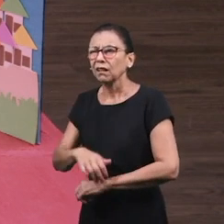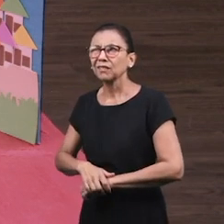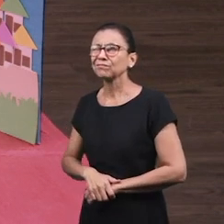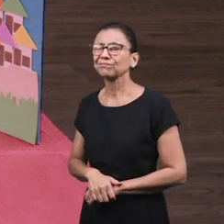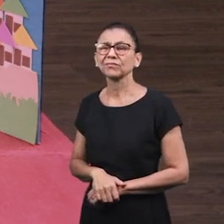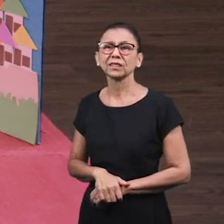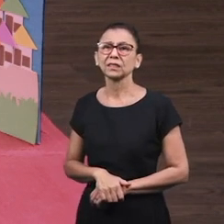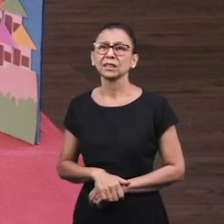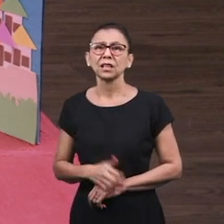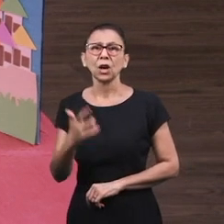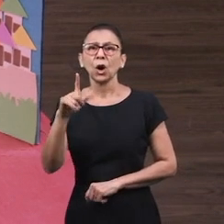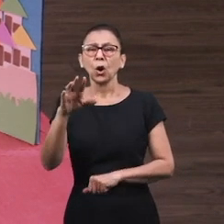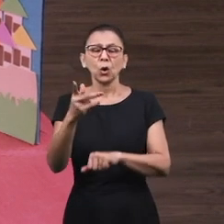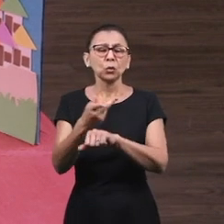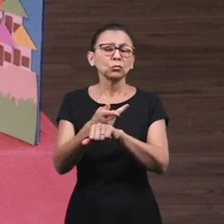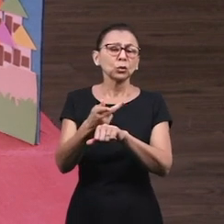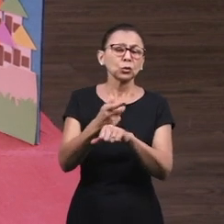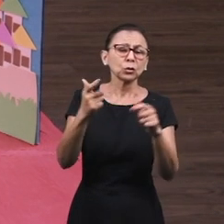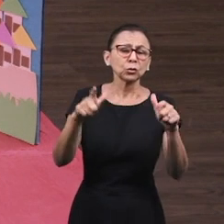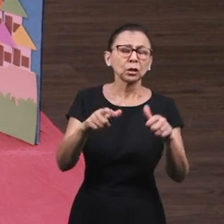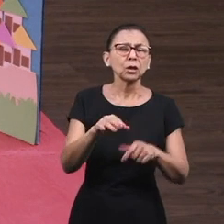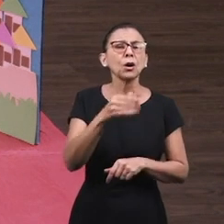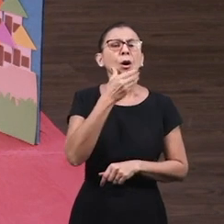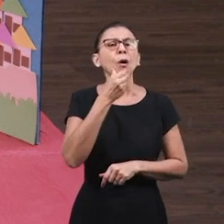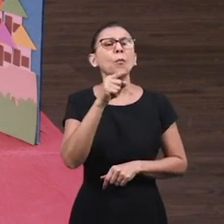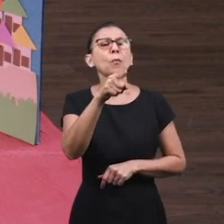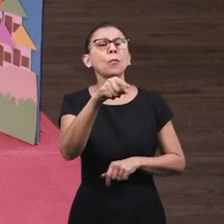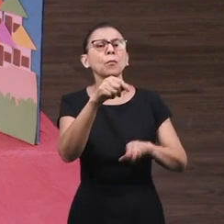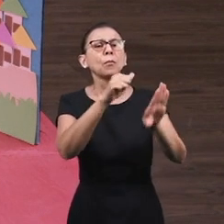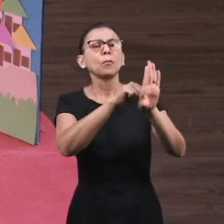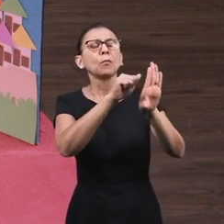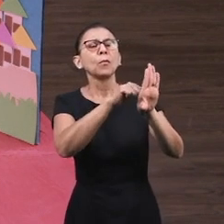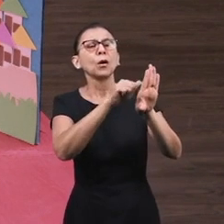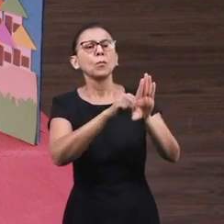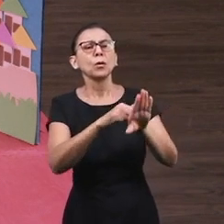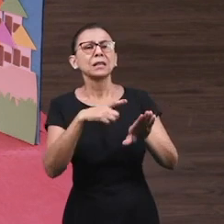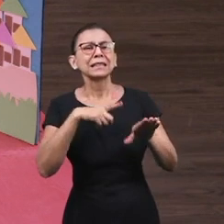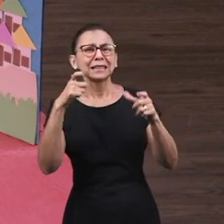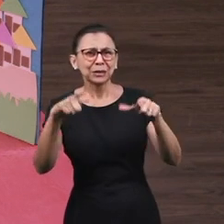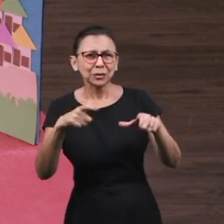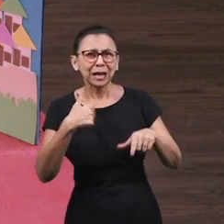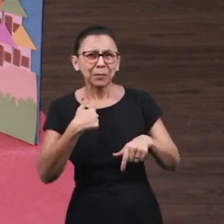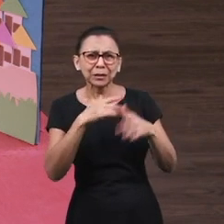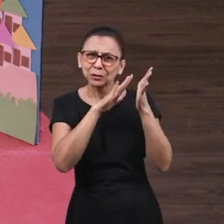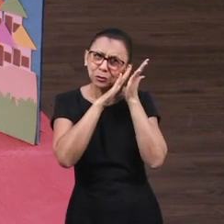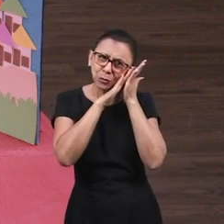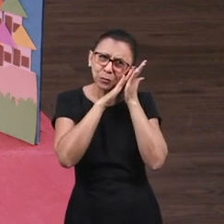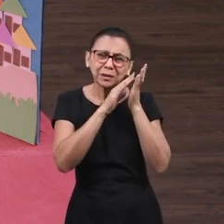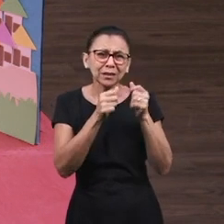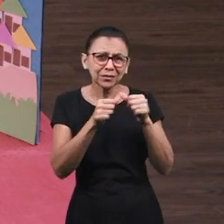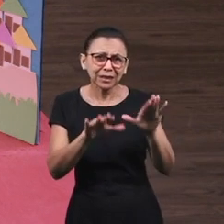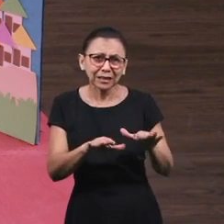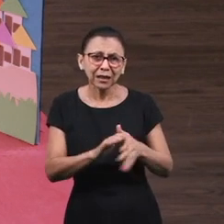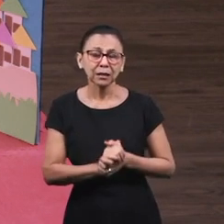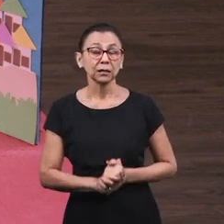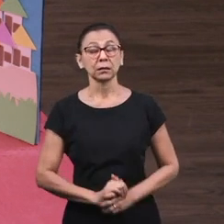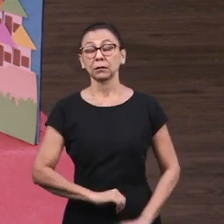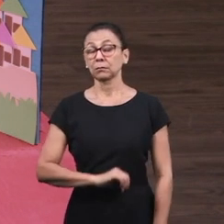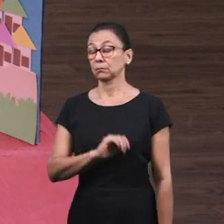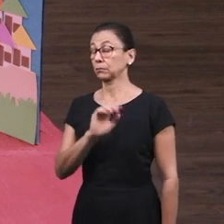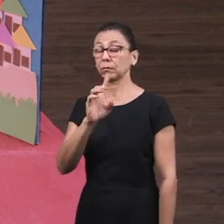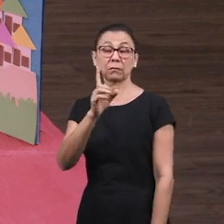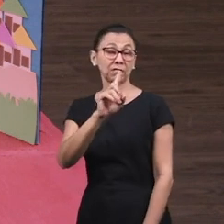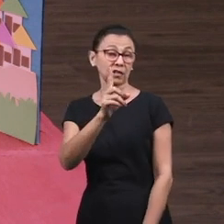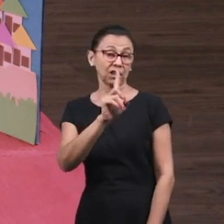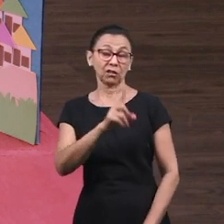went to another one. "Hi, is there room for us to stay?" "Nope, there's no room." And this went on and on